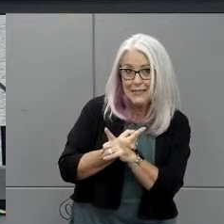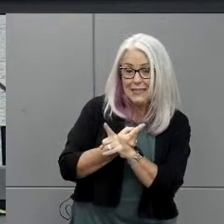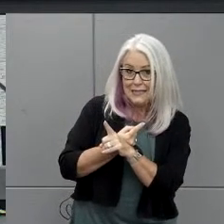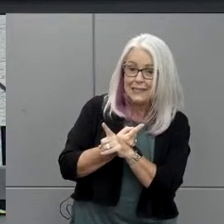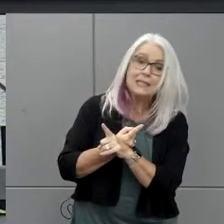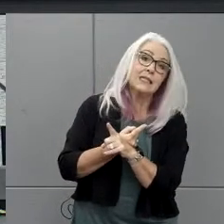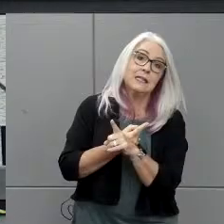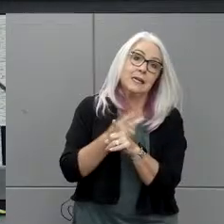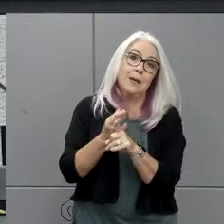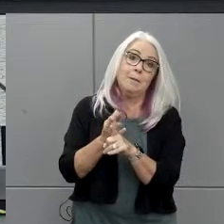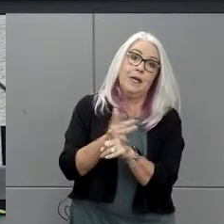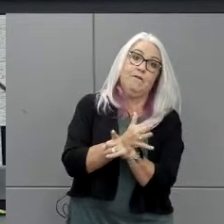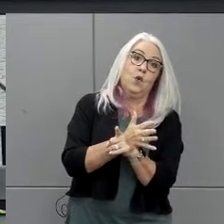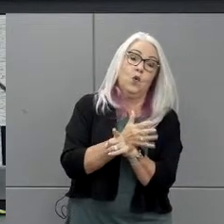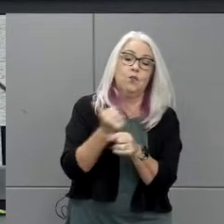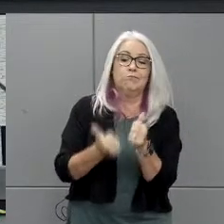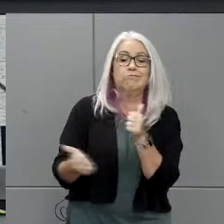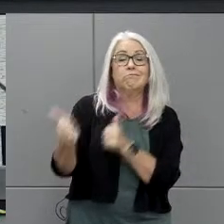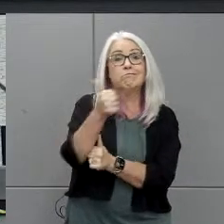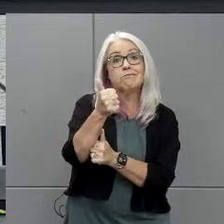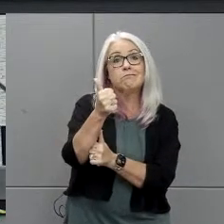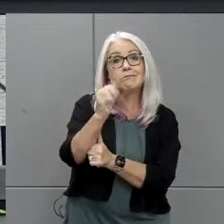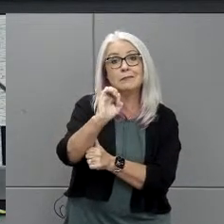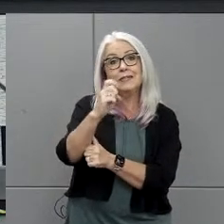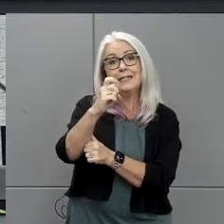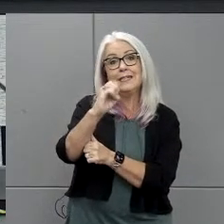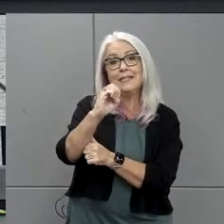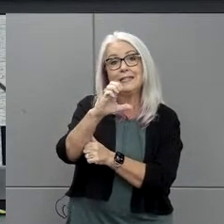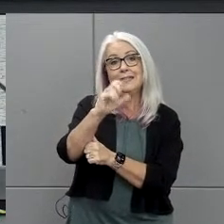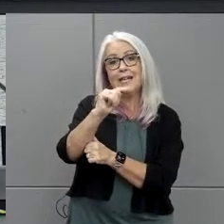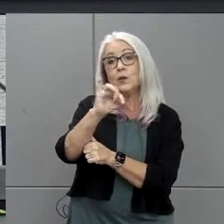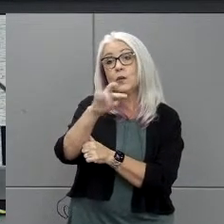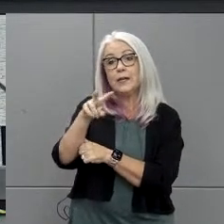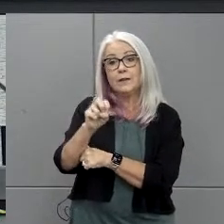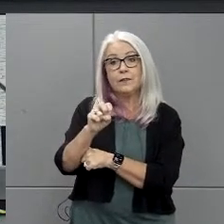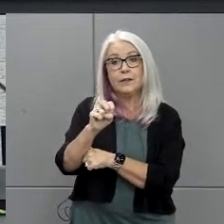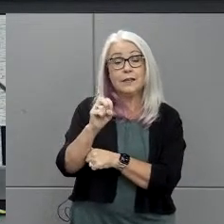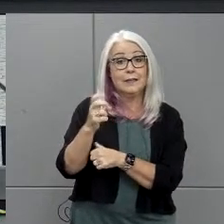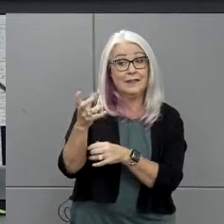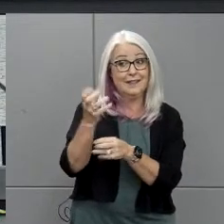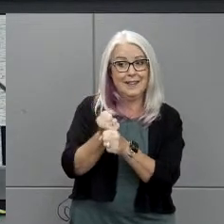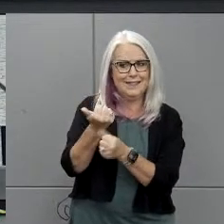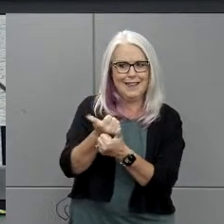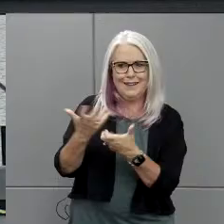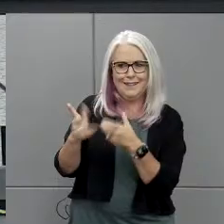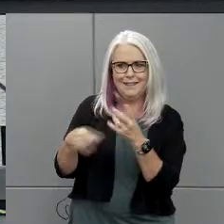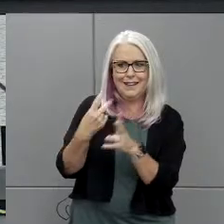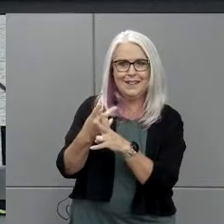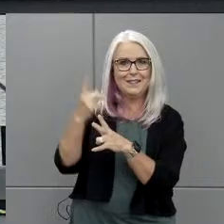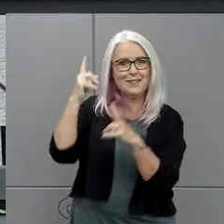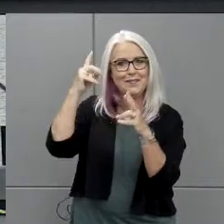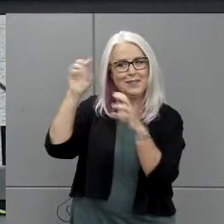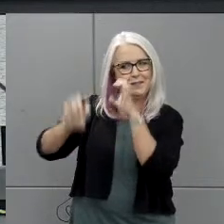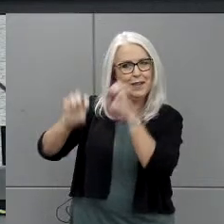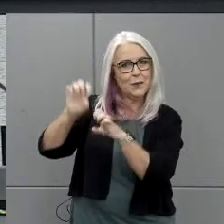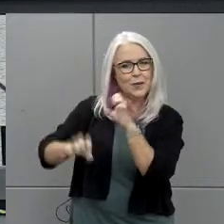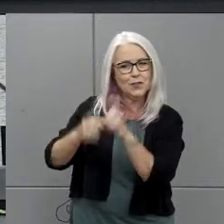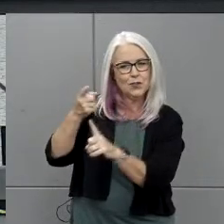before the chief executive of this college gets any kind of evaluation.